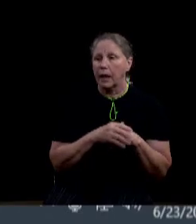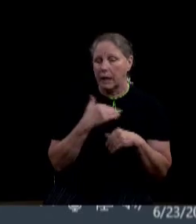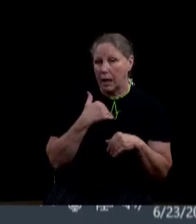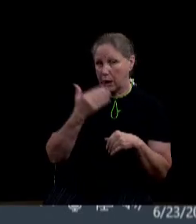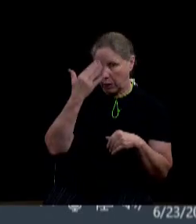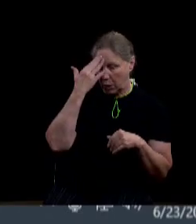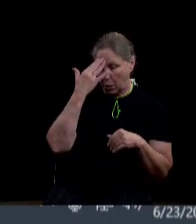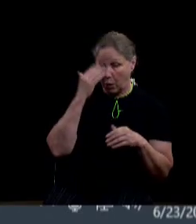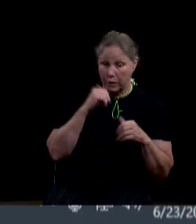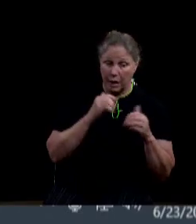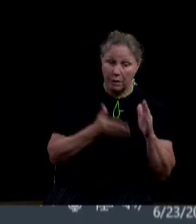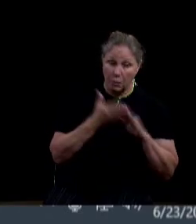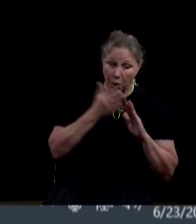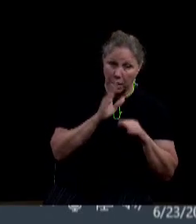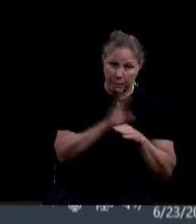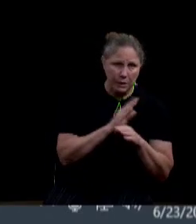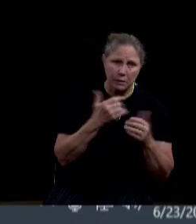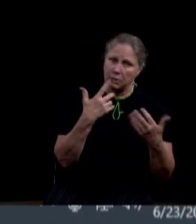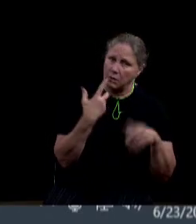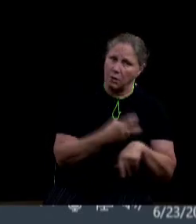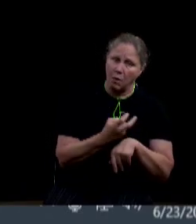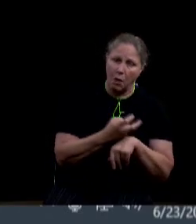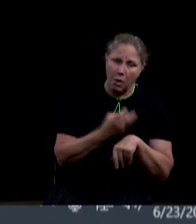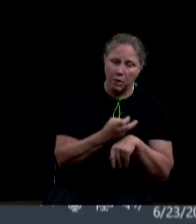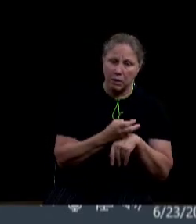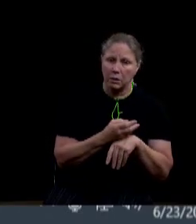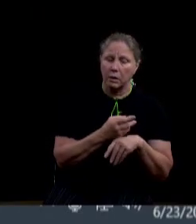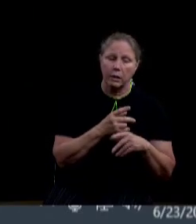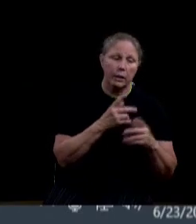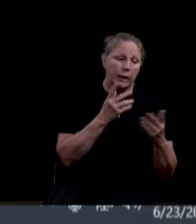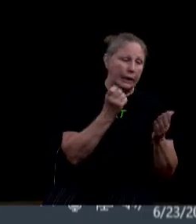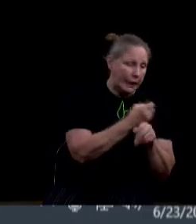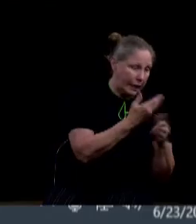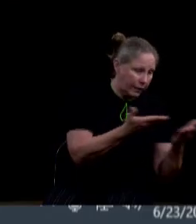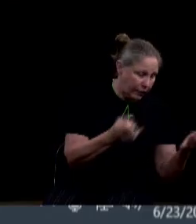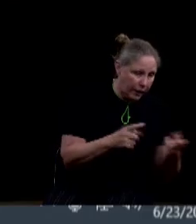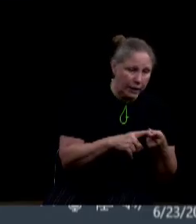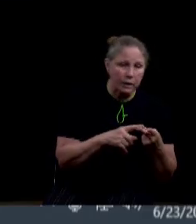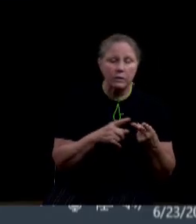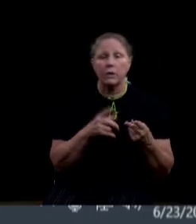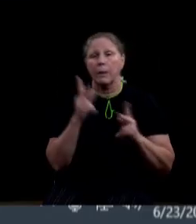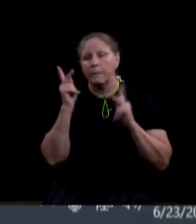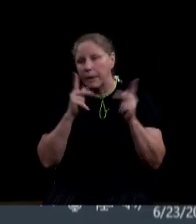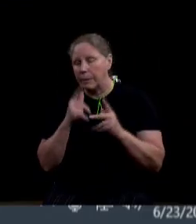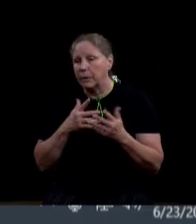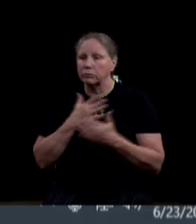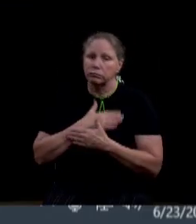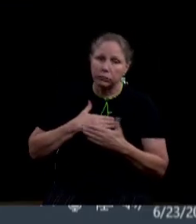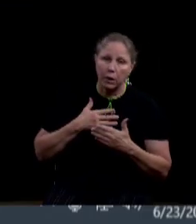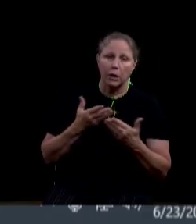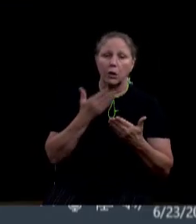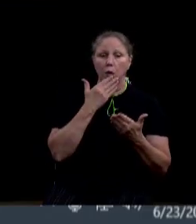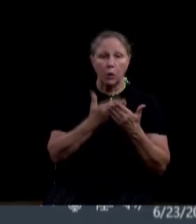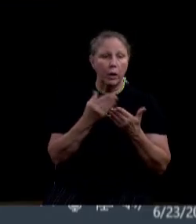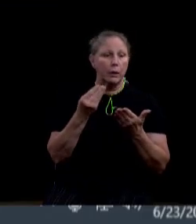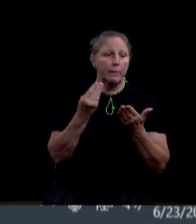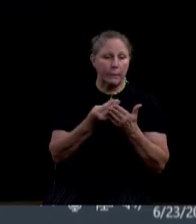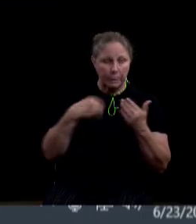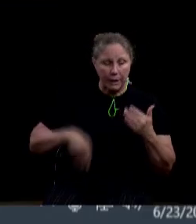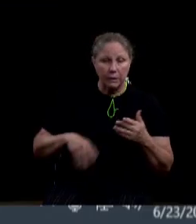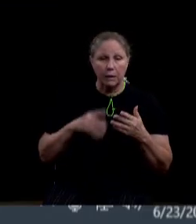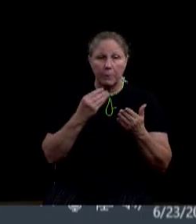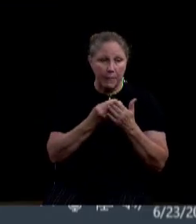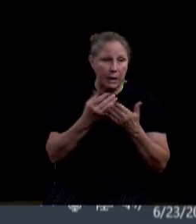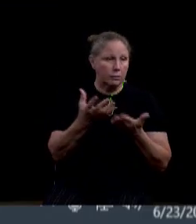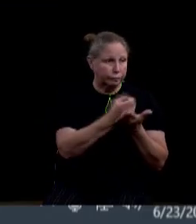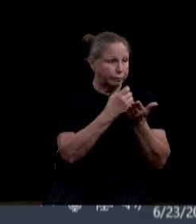product, people, good times where you're managing profits and expanding the business, and bad times where you're having to close down offices